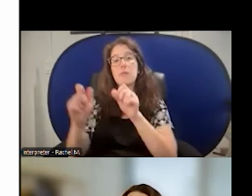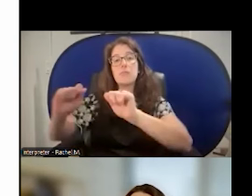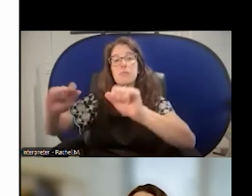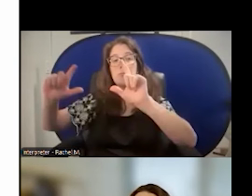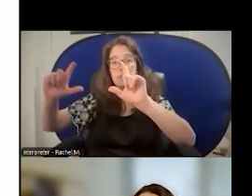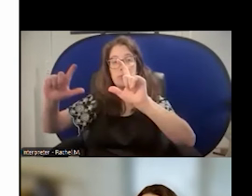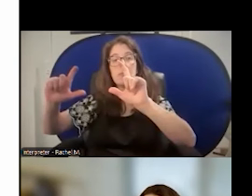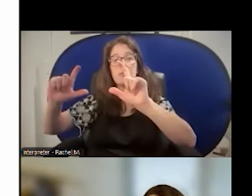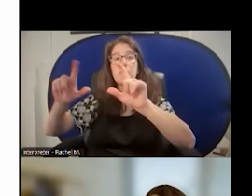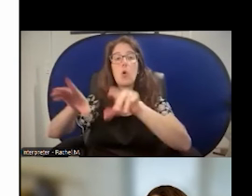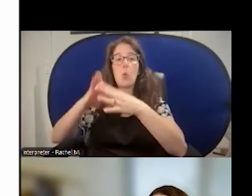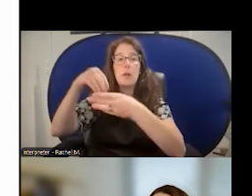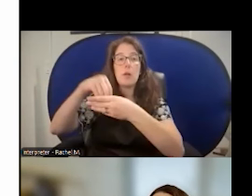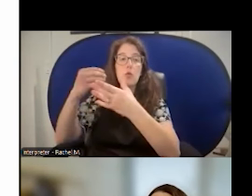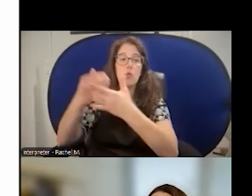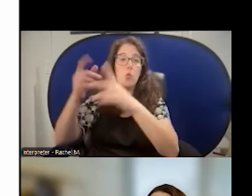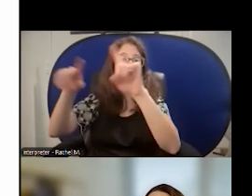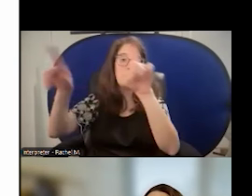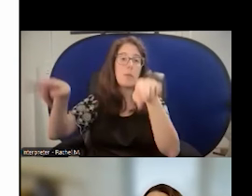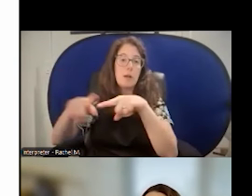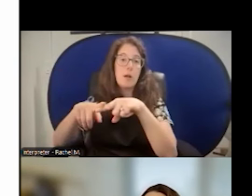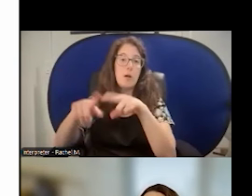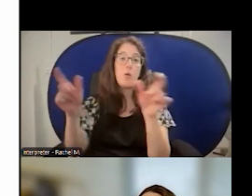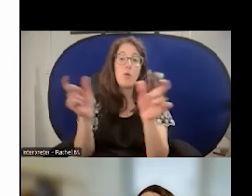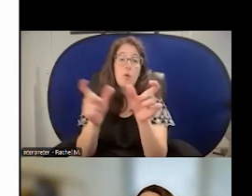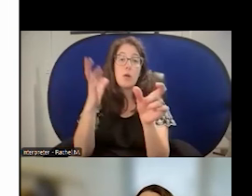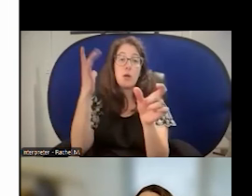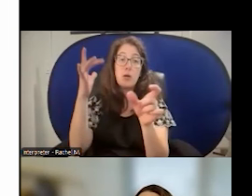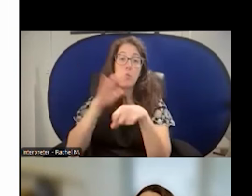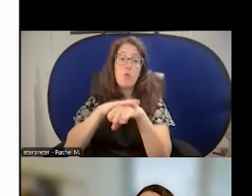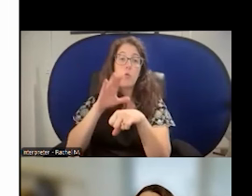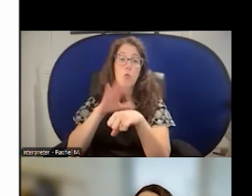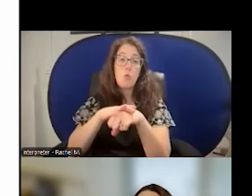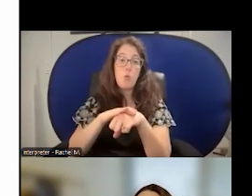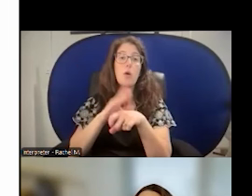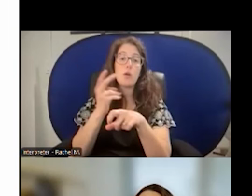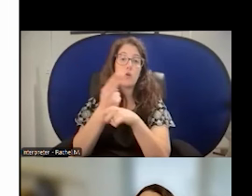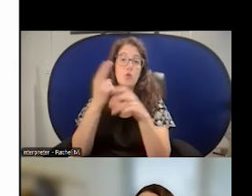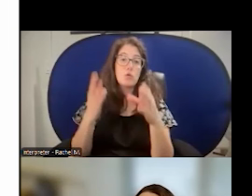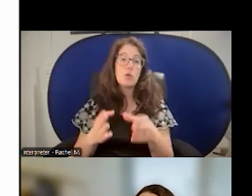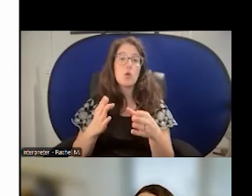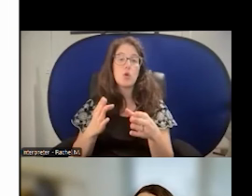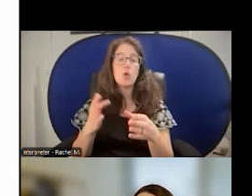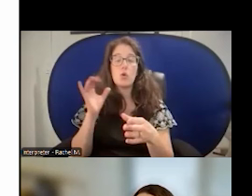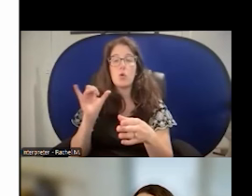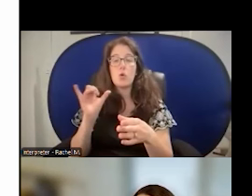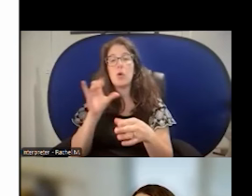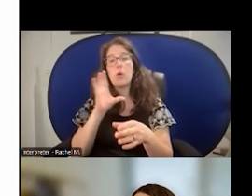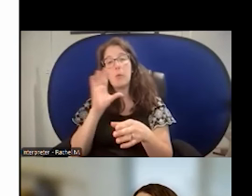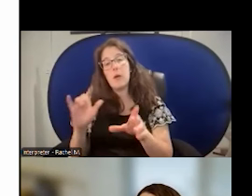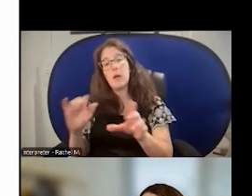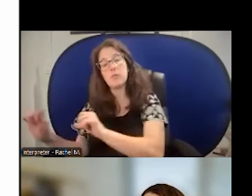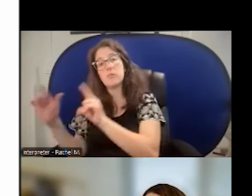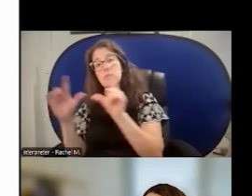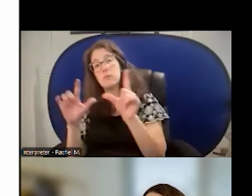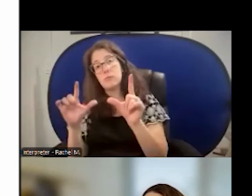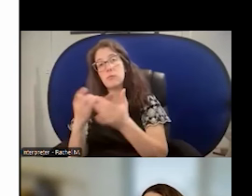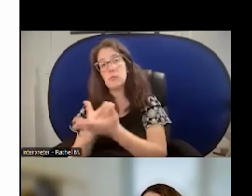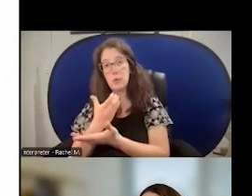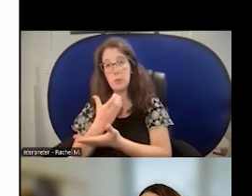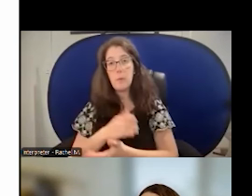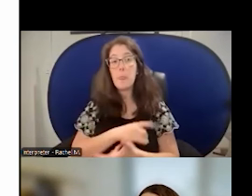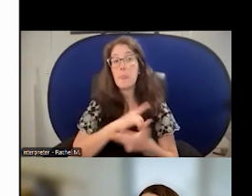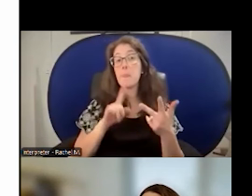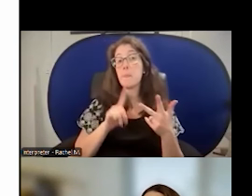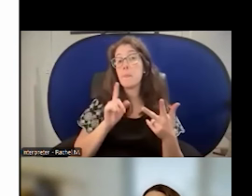window next to your link text to warn users that they are about to be moved into a new area. And